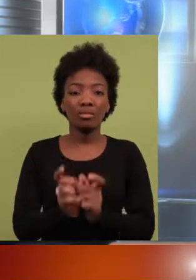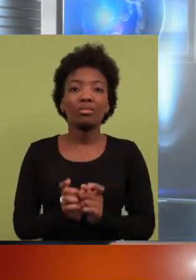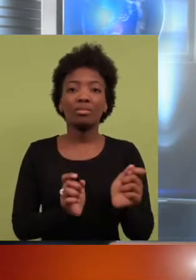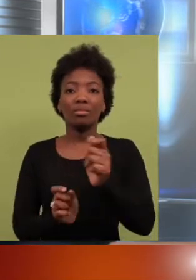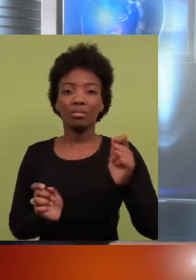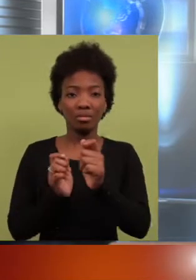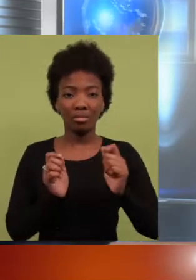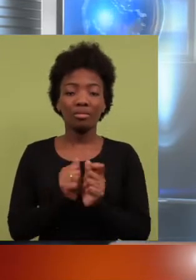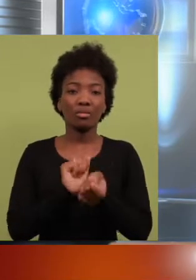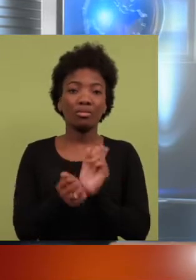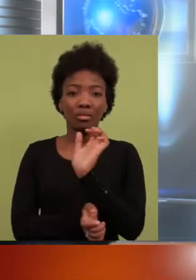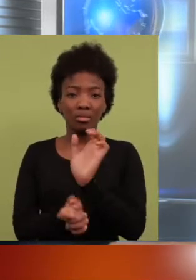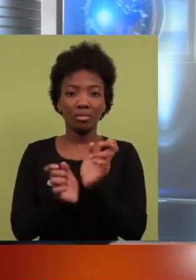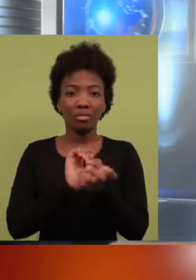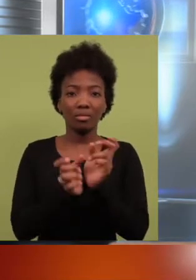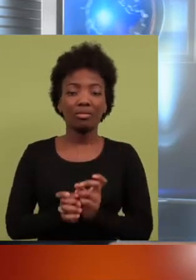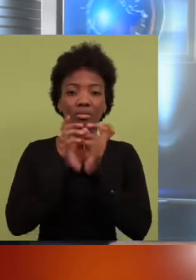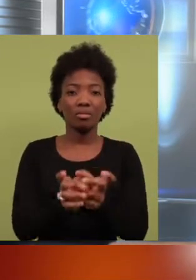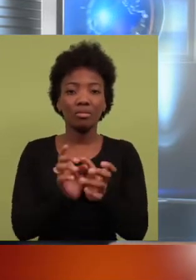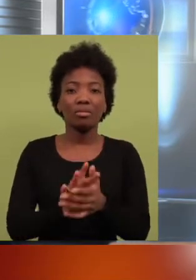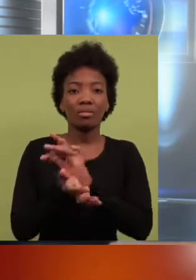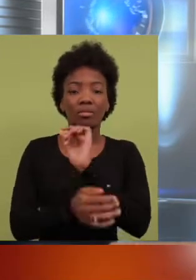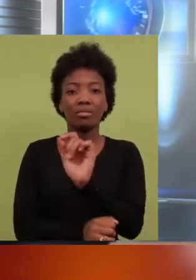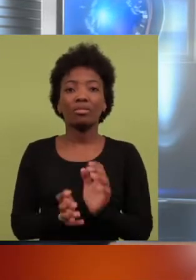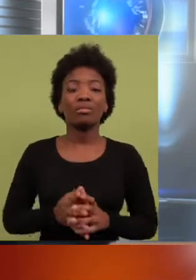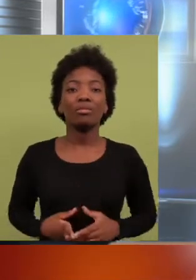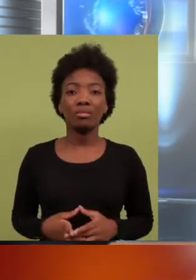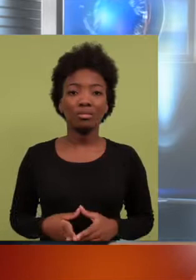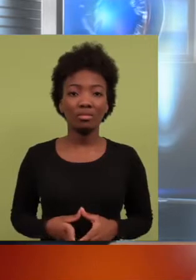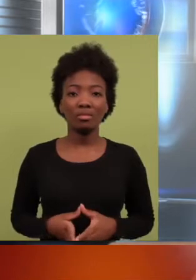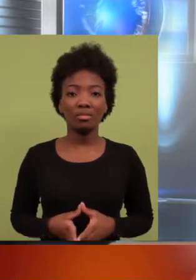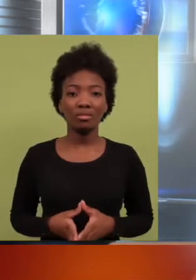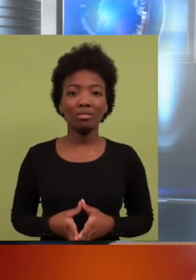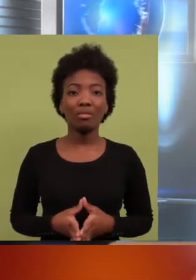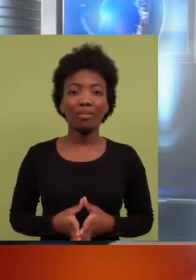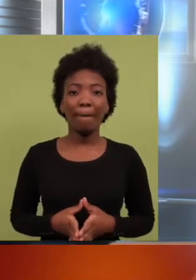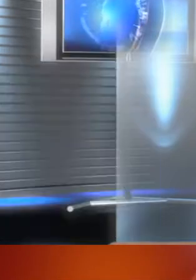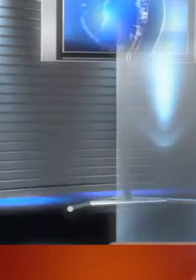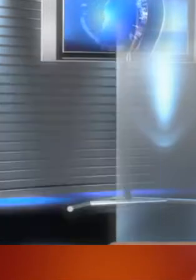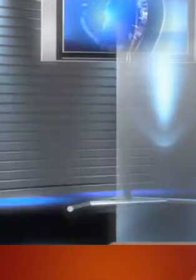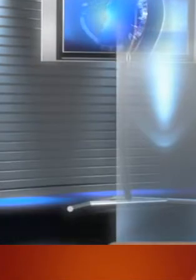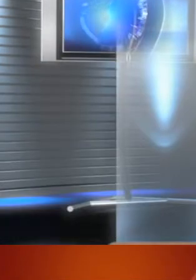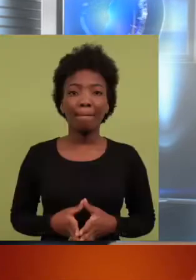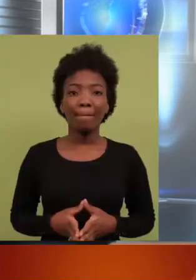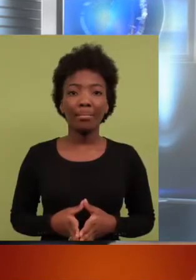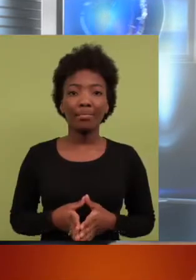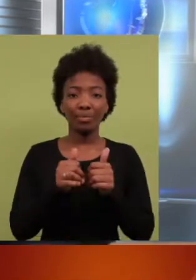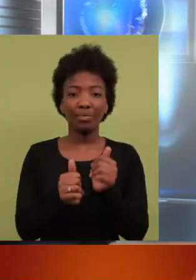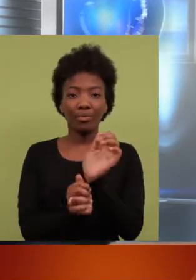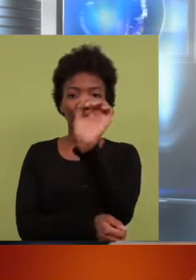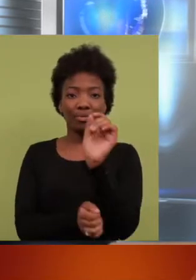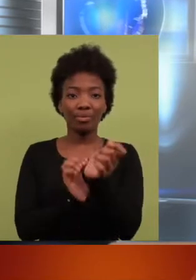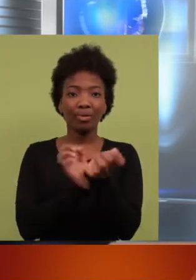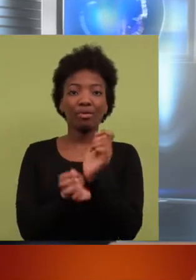project. Nonzwakazi Ramaube has more details of the story. She's reporting live from Parkmore, Sandton. Good